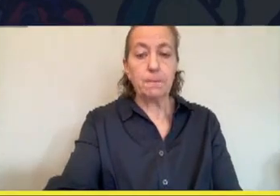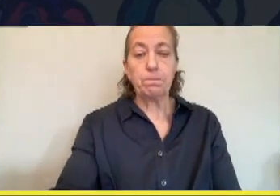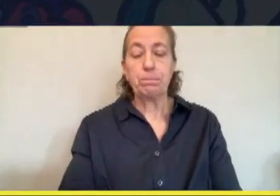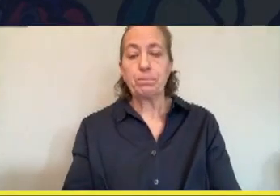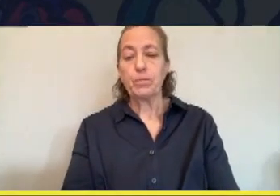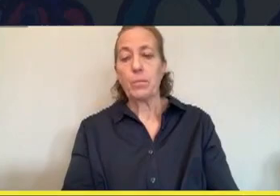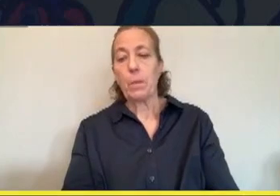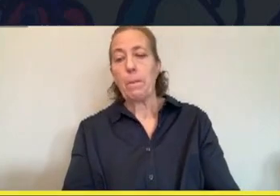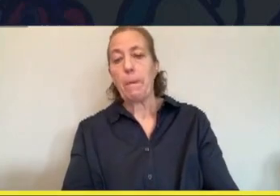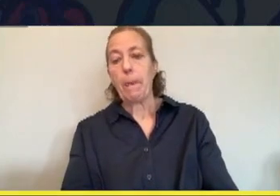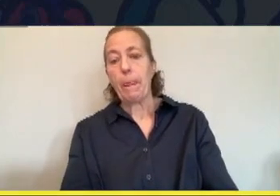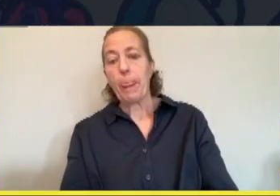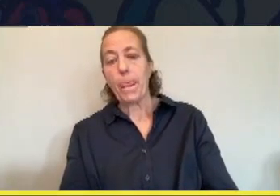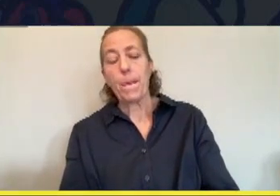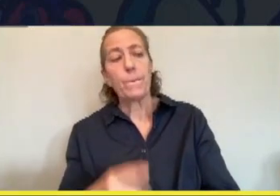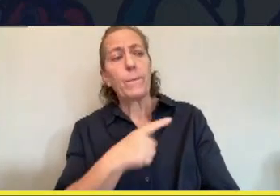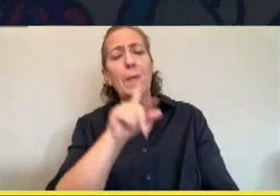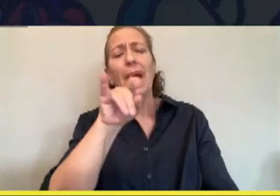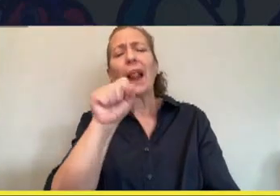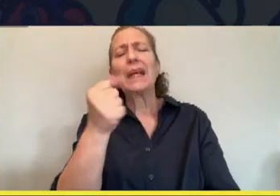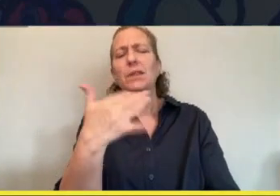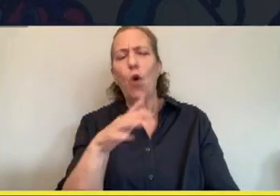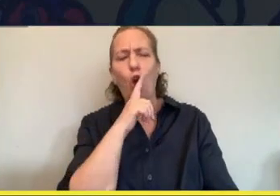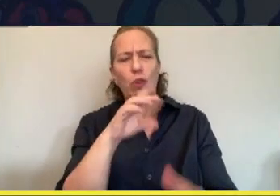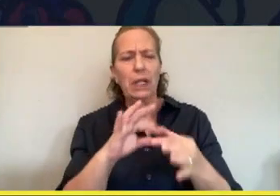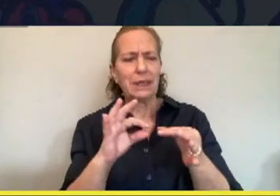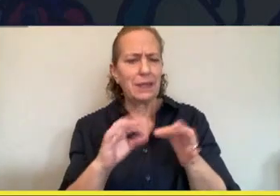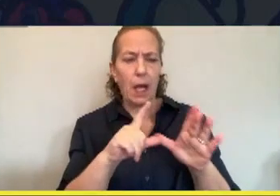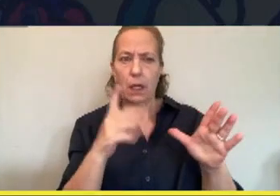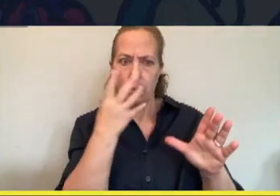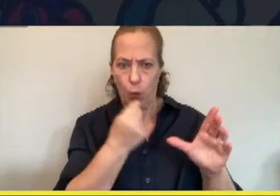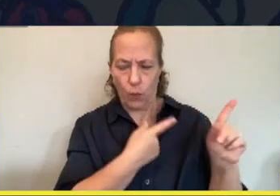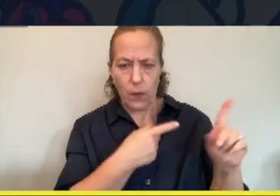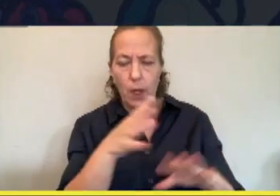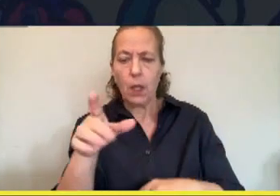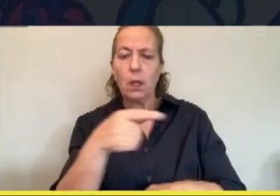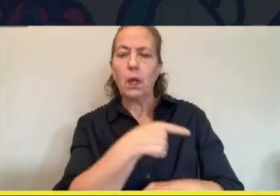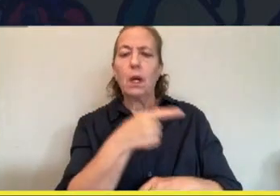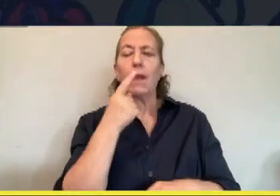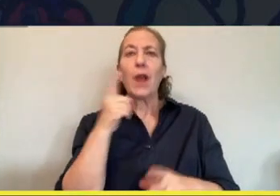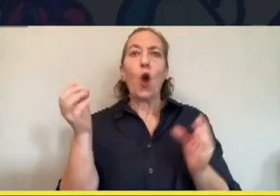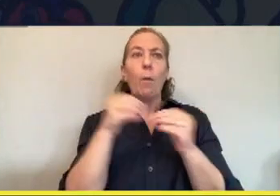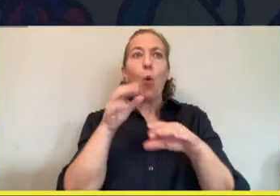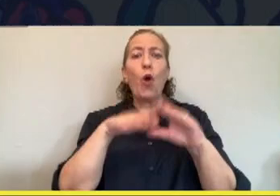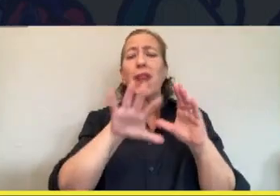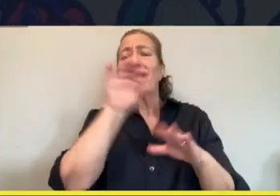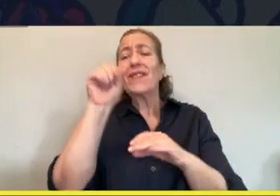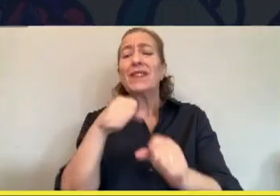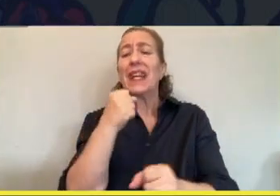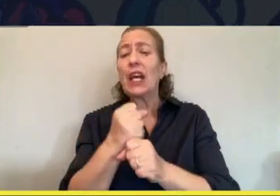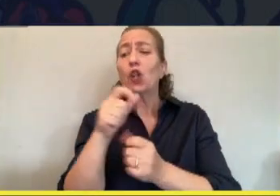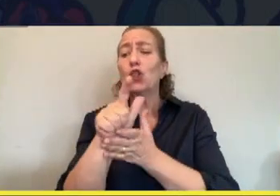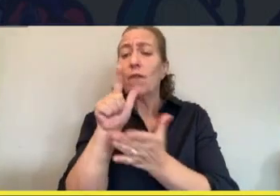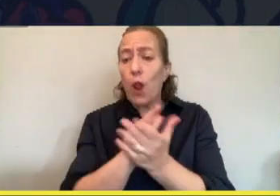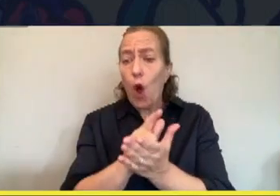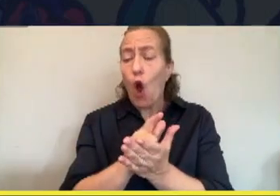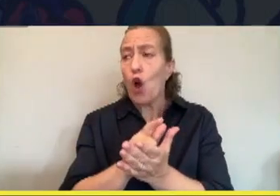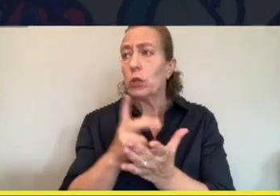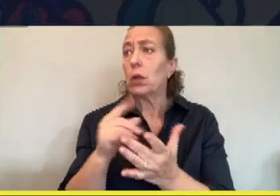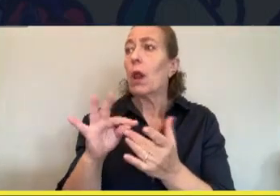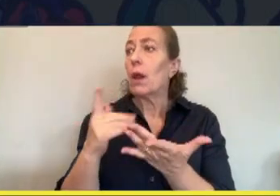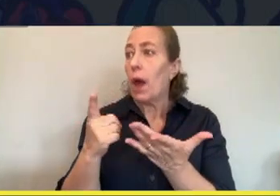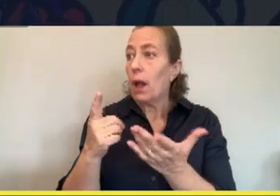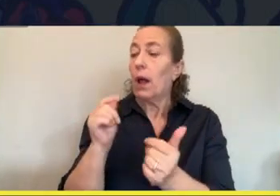as Lisa stated so eloquently in her introduction, there are more than 50 years of laws that have attempted to